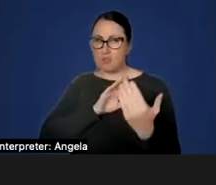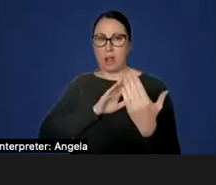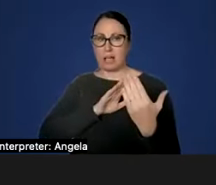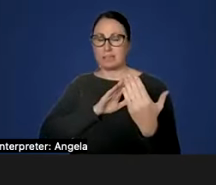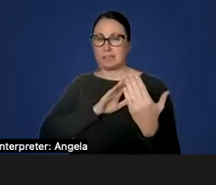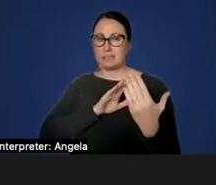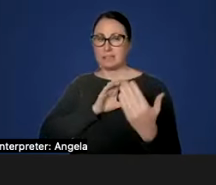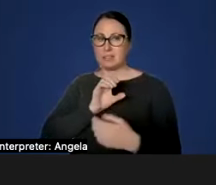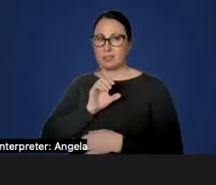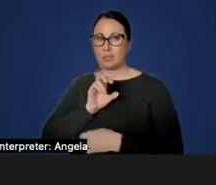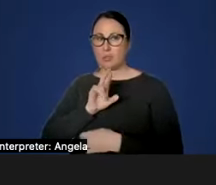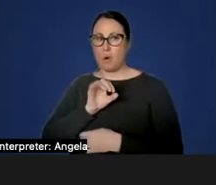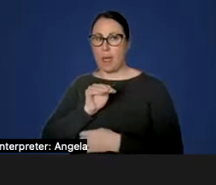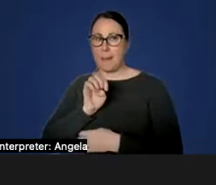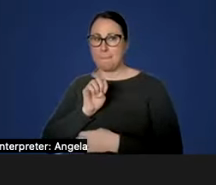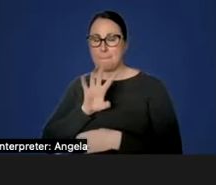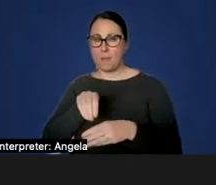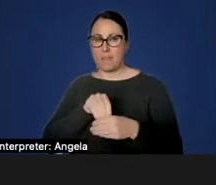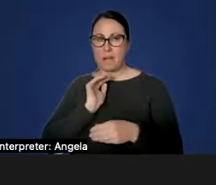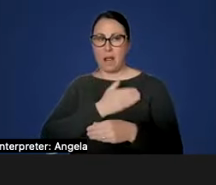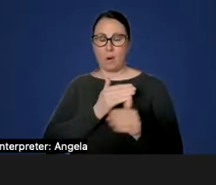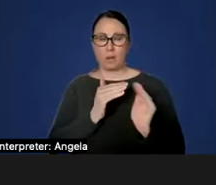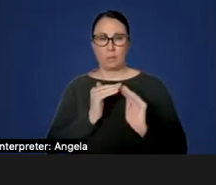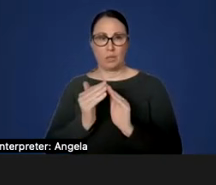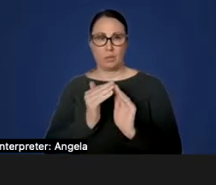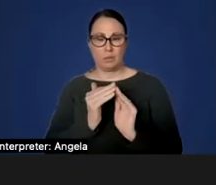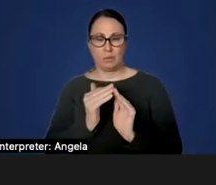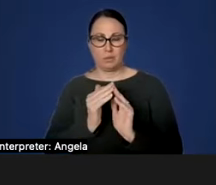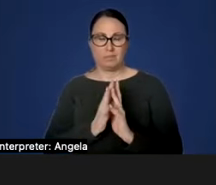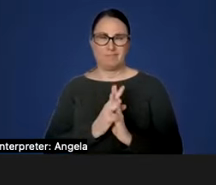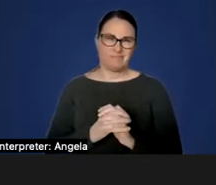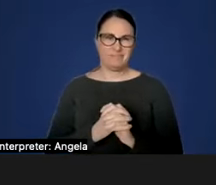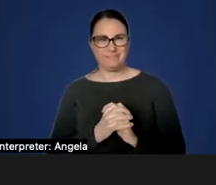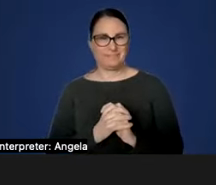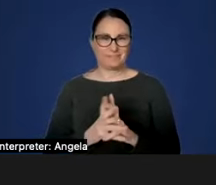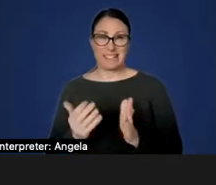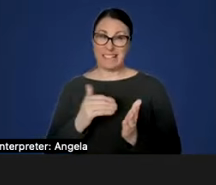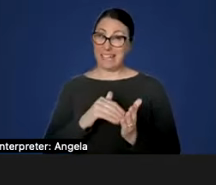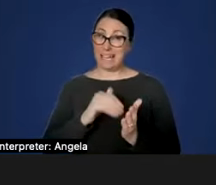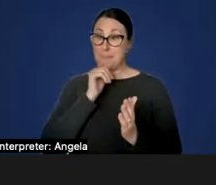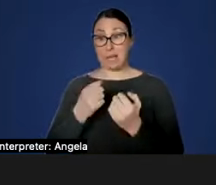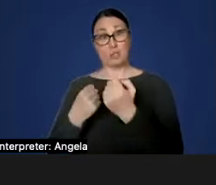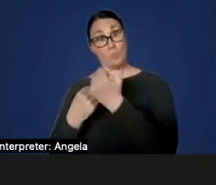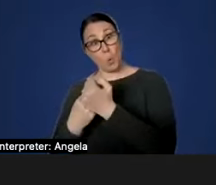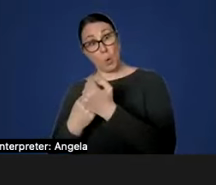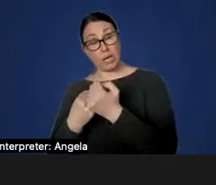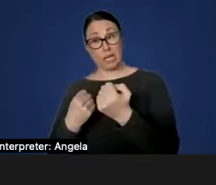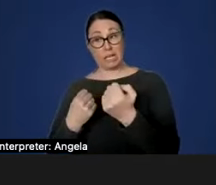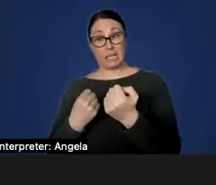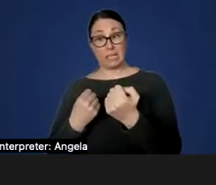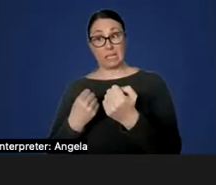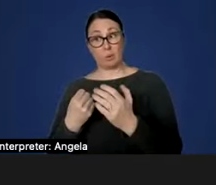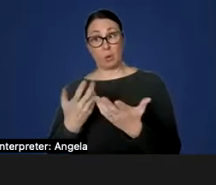crime in our communities. And again, not standing up for anyone, not taking sides, but I think that it